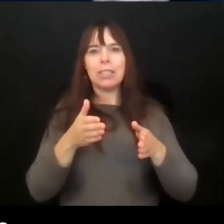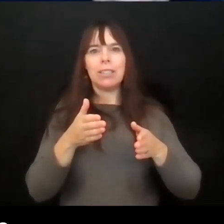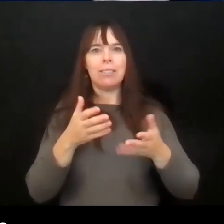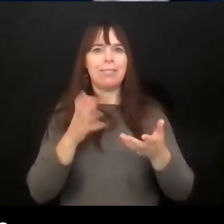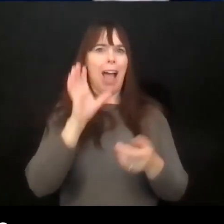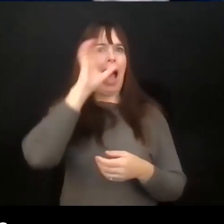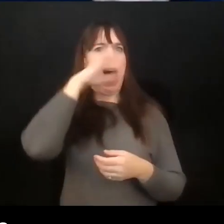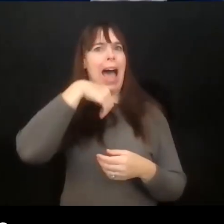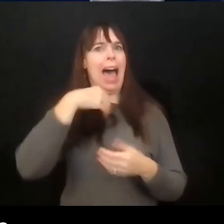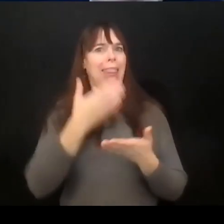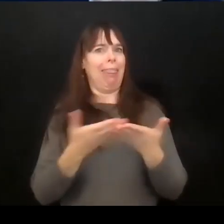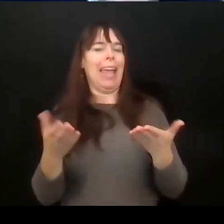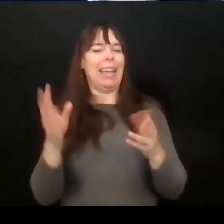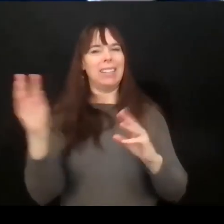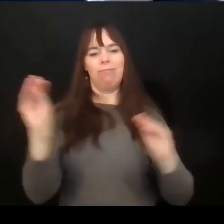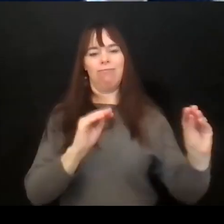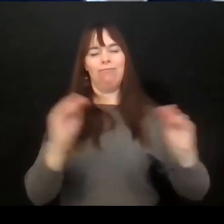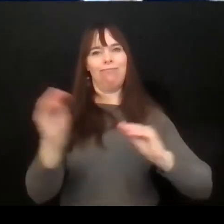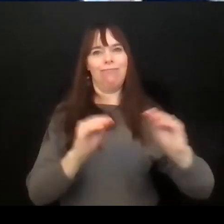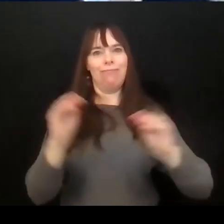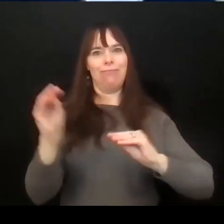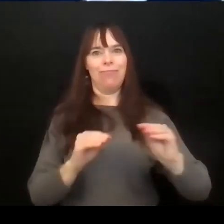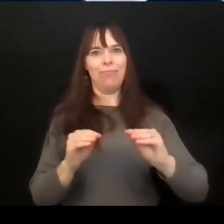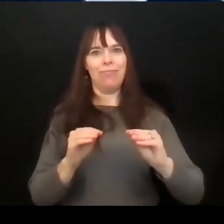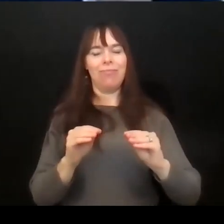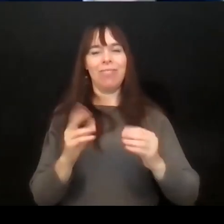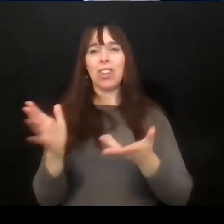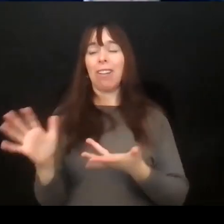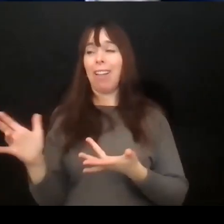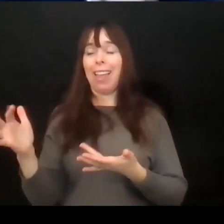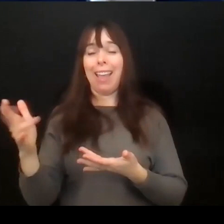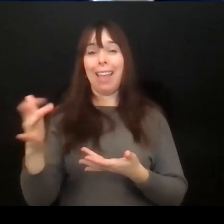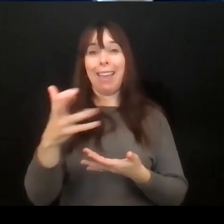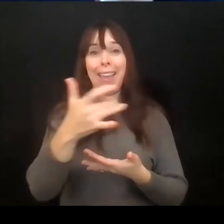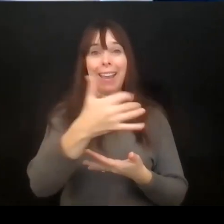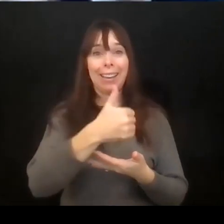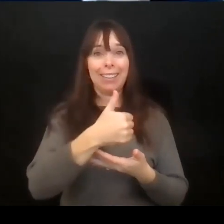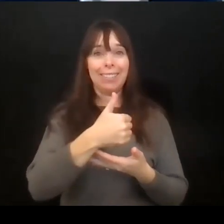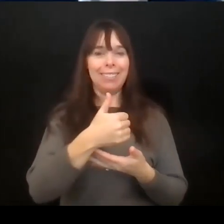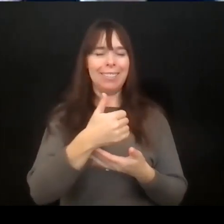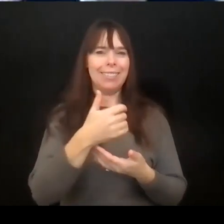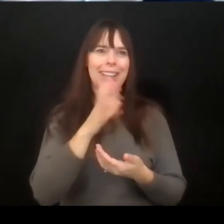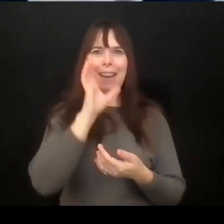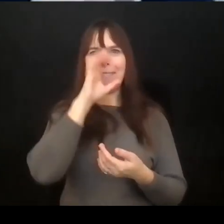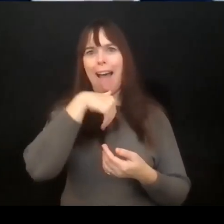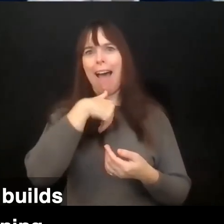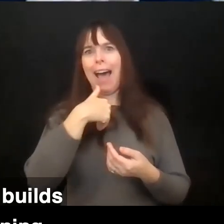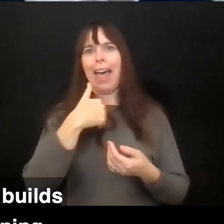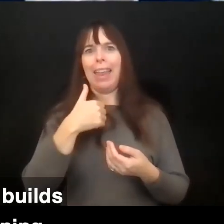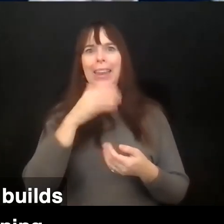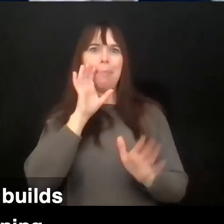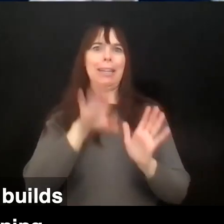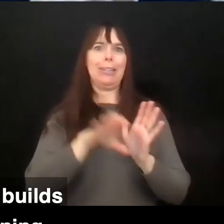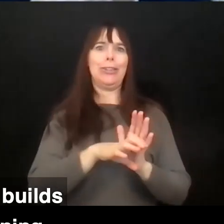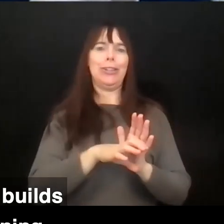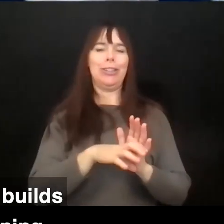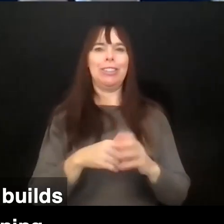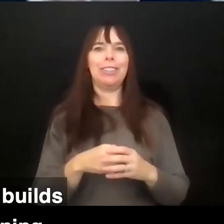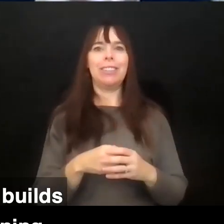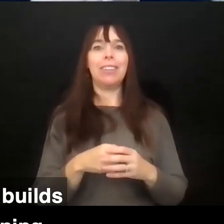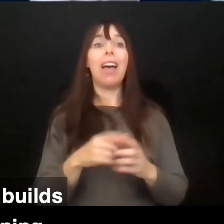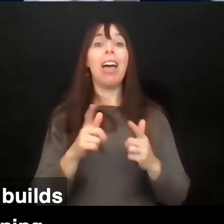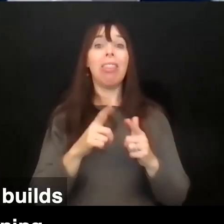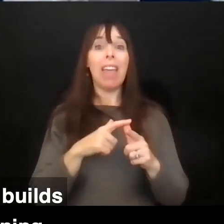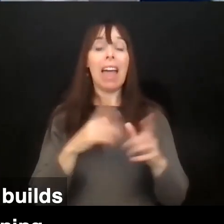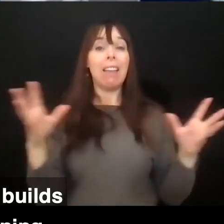unusual looking things. So she'll collect these odd images, and together